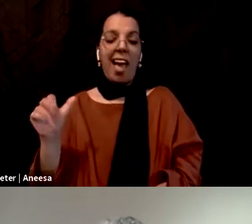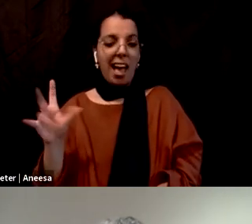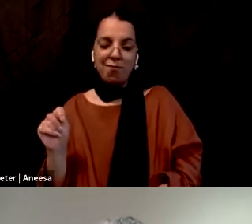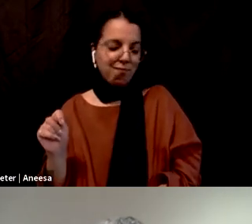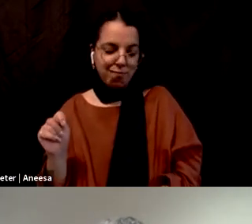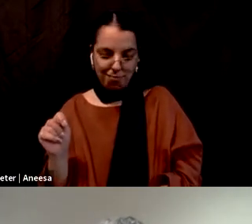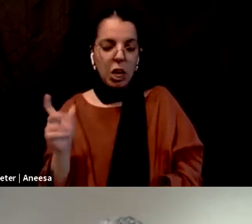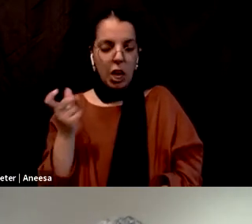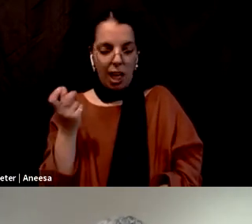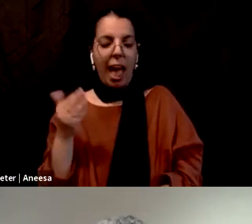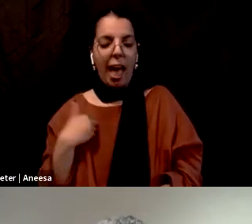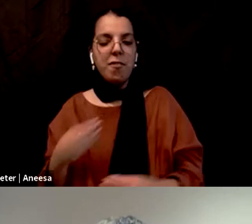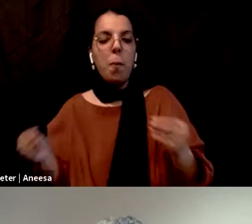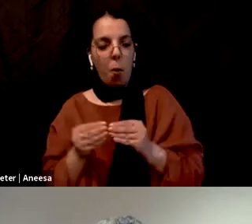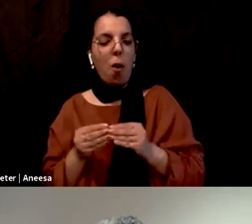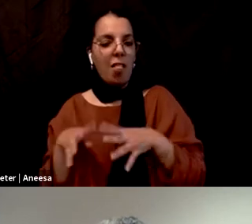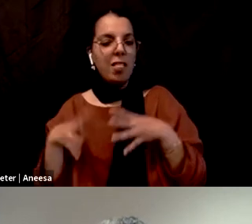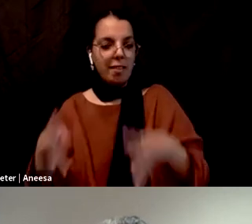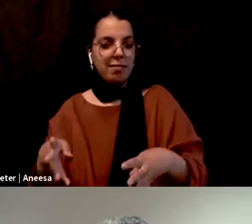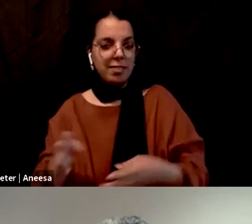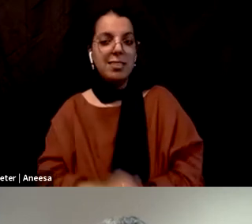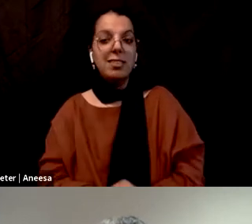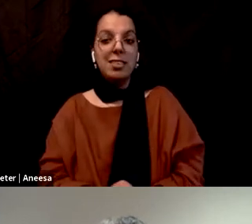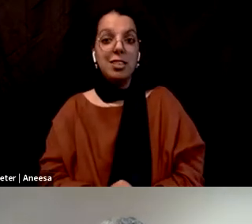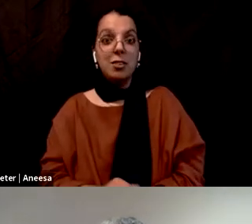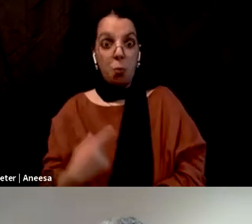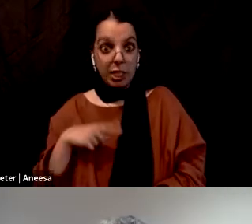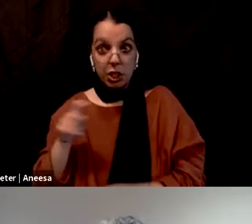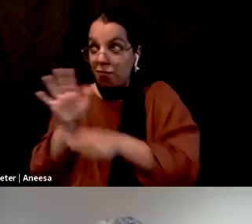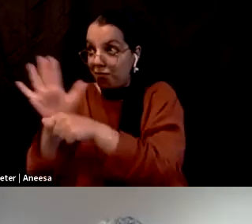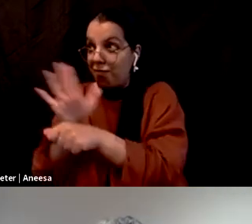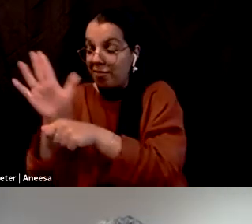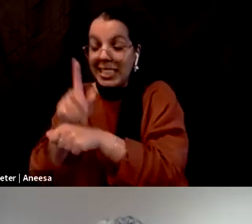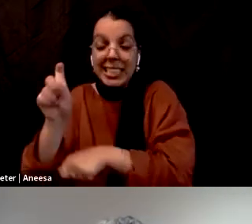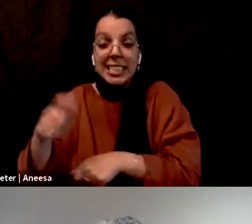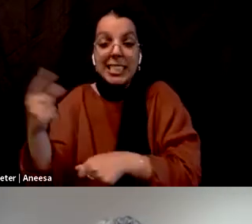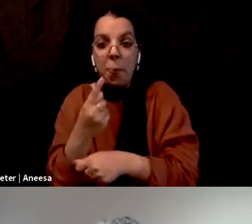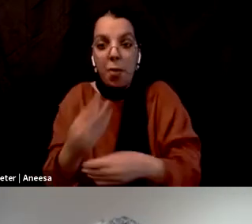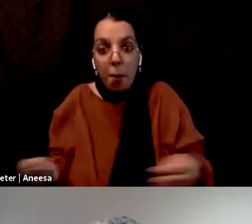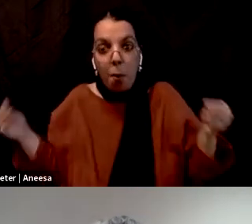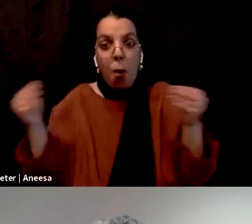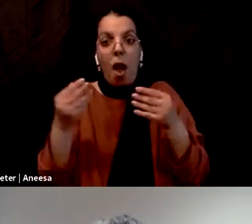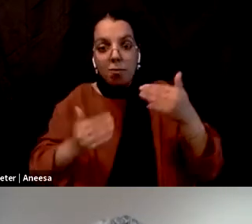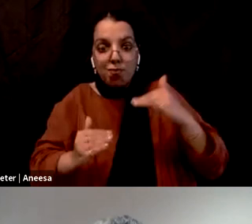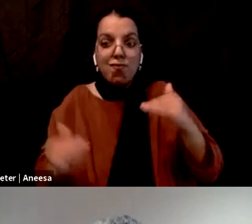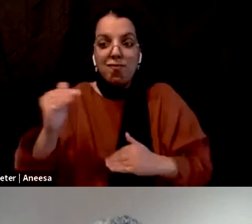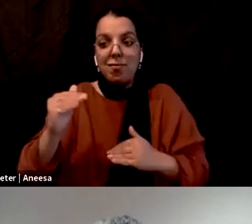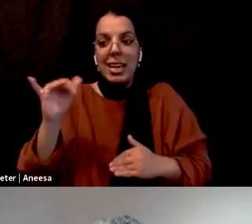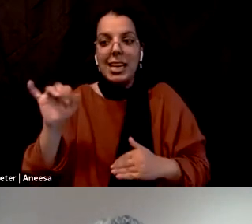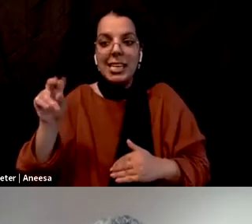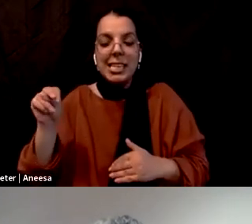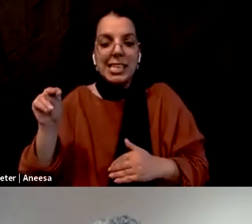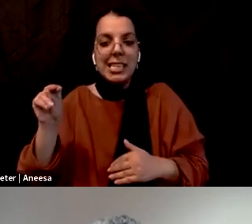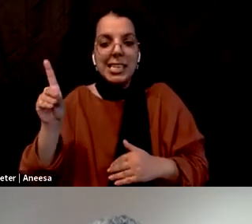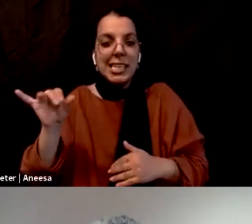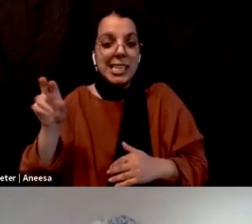for something better than the Indian Act and something that is more fulsome self-governance? Yes, I think so. I think we